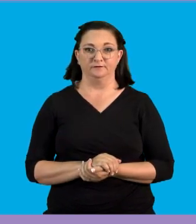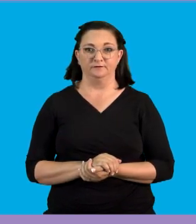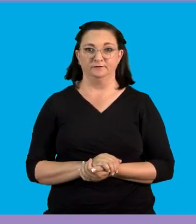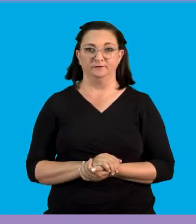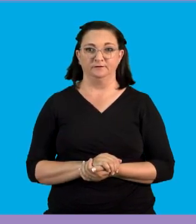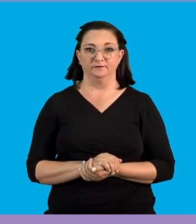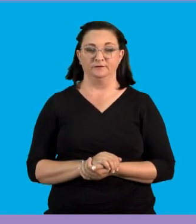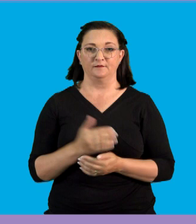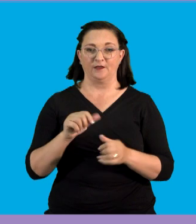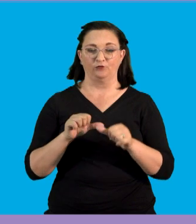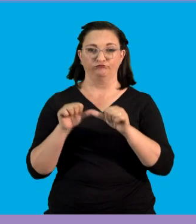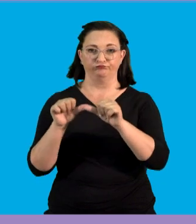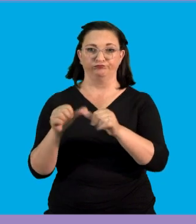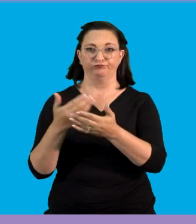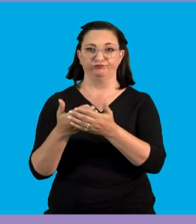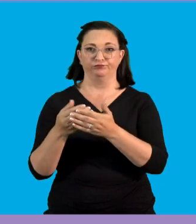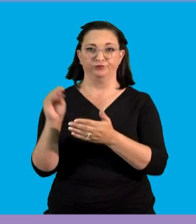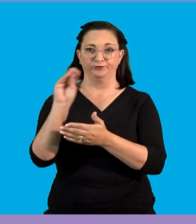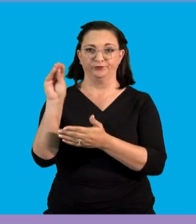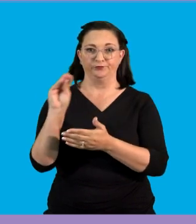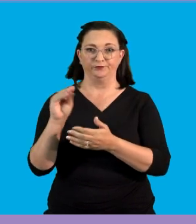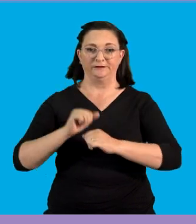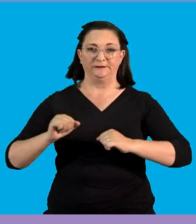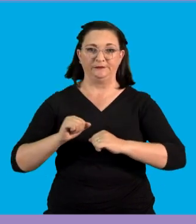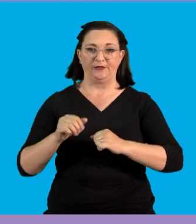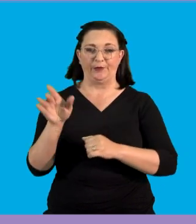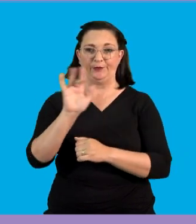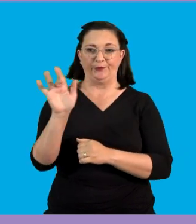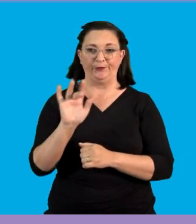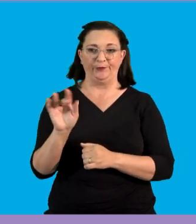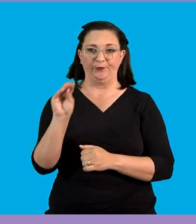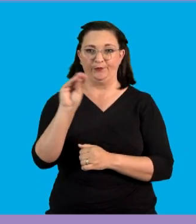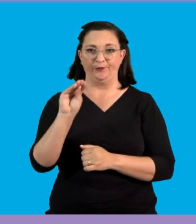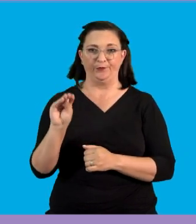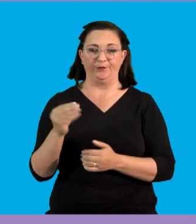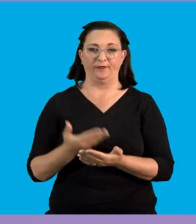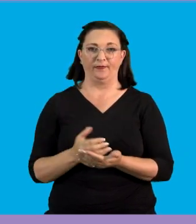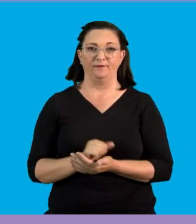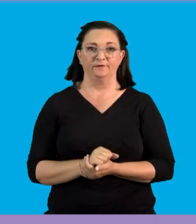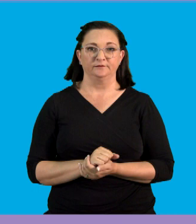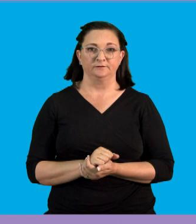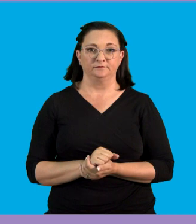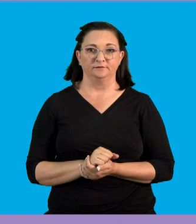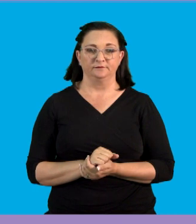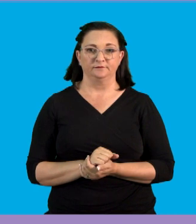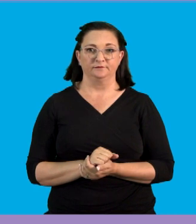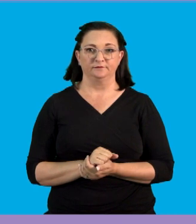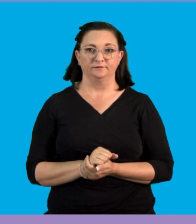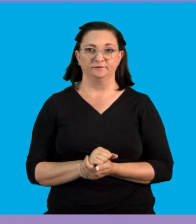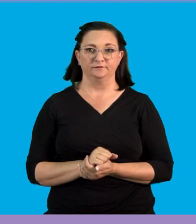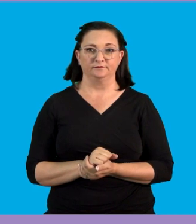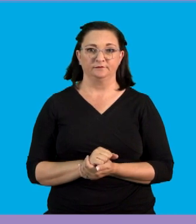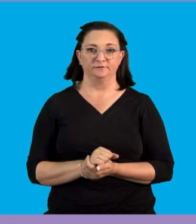Let's continue there at the top because we've run out of space here. So that in